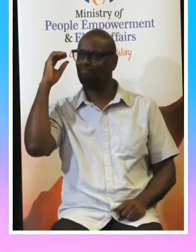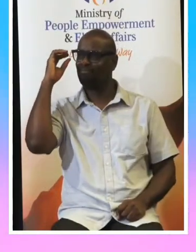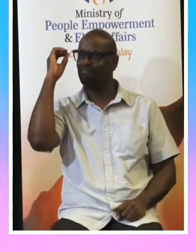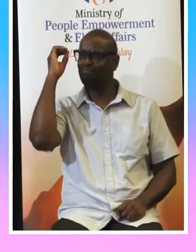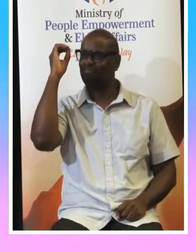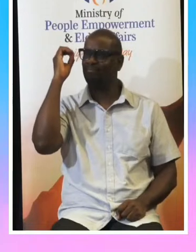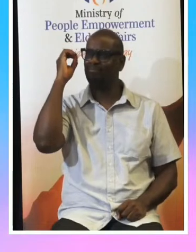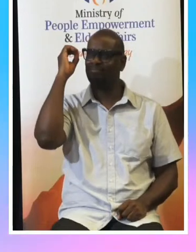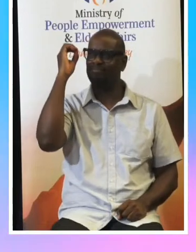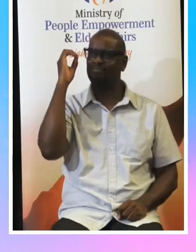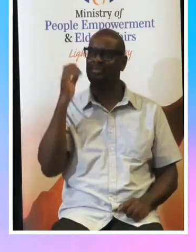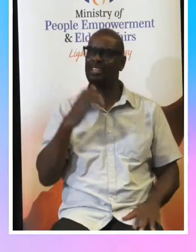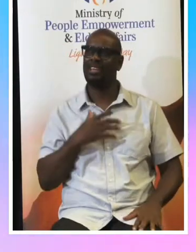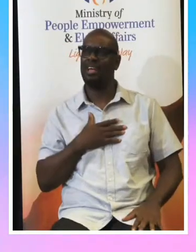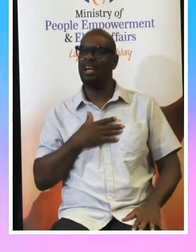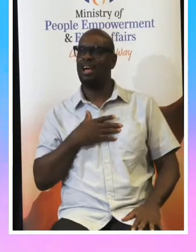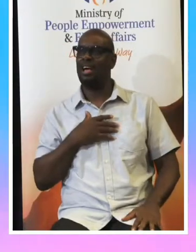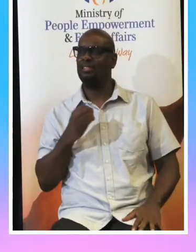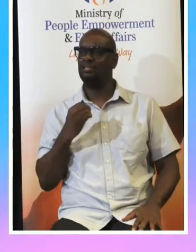I said I wasn't going to cry.